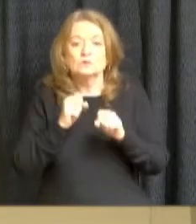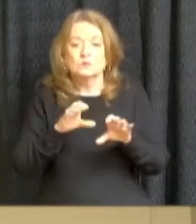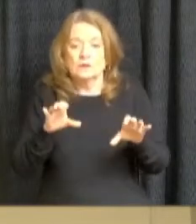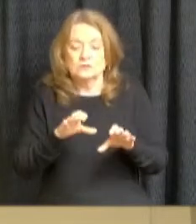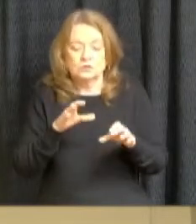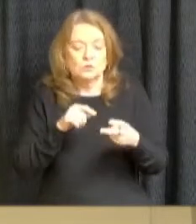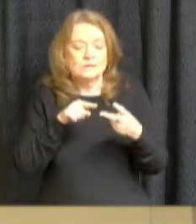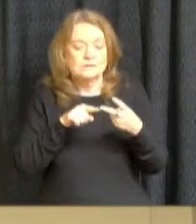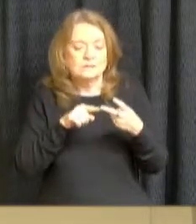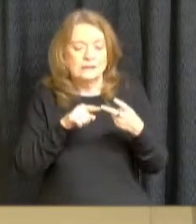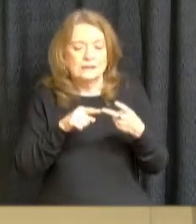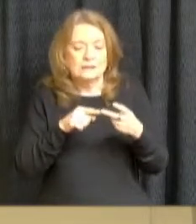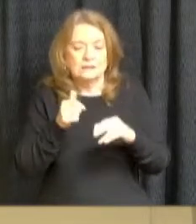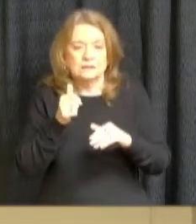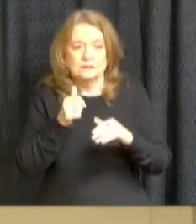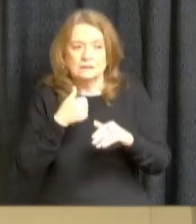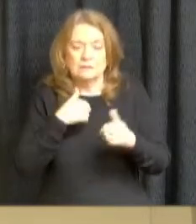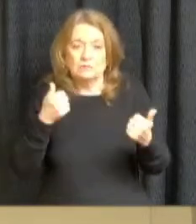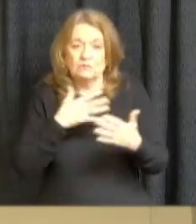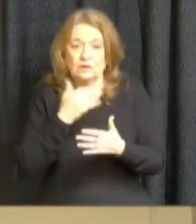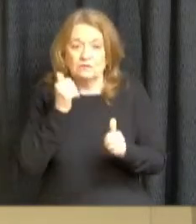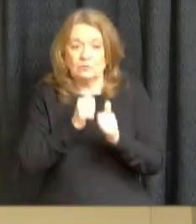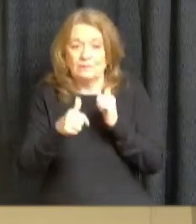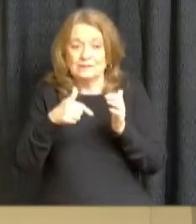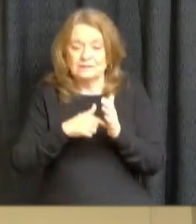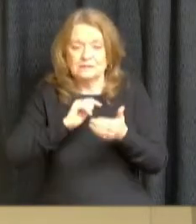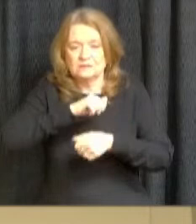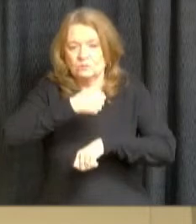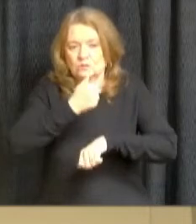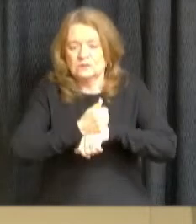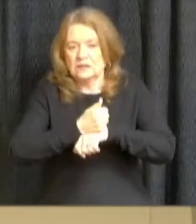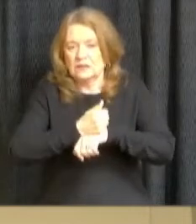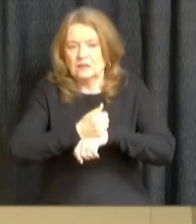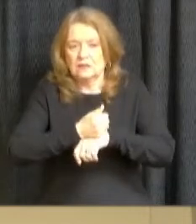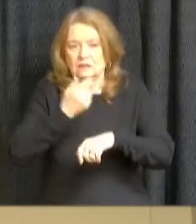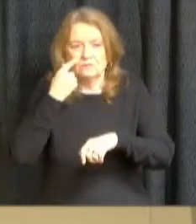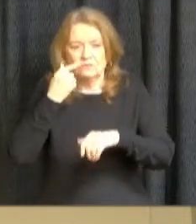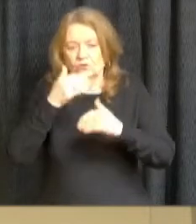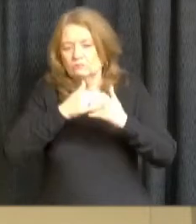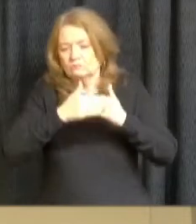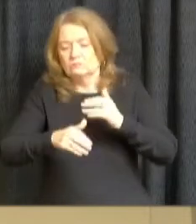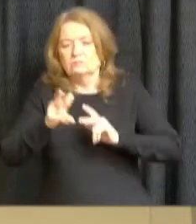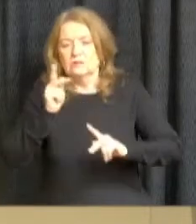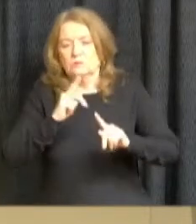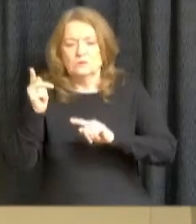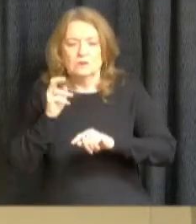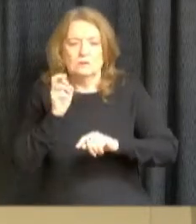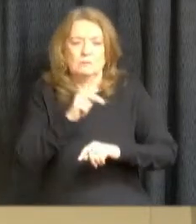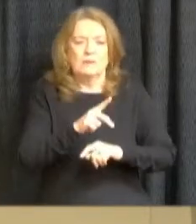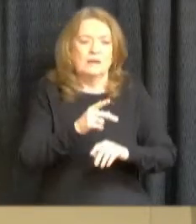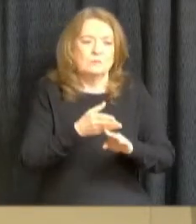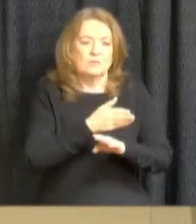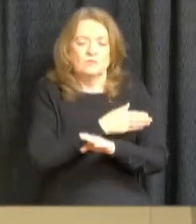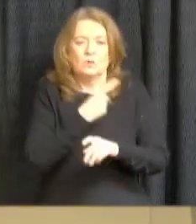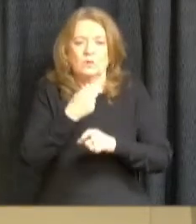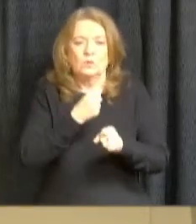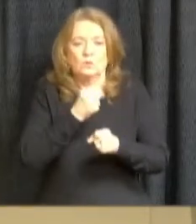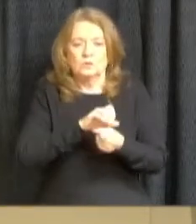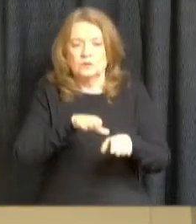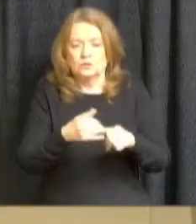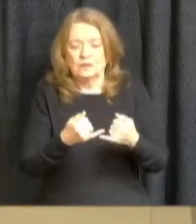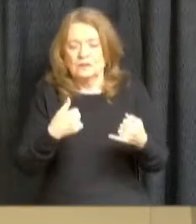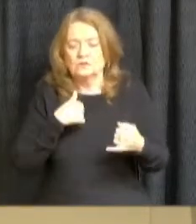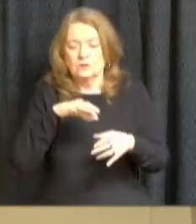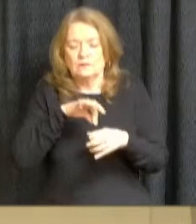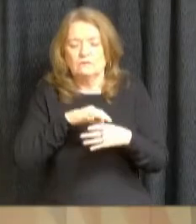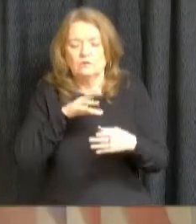And second is, I'm afraid that if we pass this, we're setting precedent for everybody else to try to come back before the 1-year deadline. So